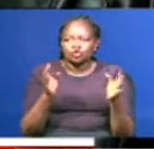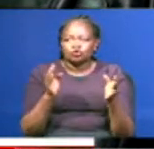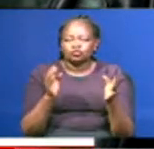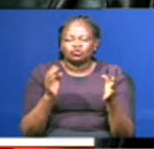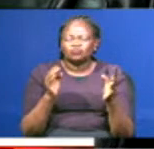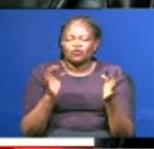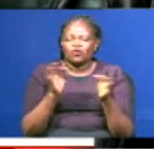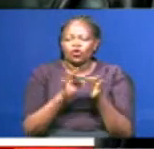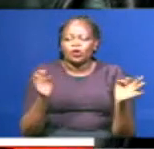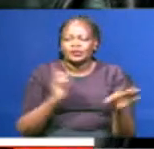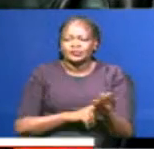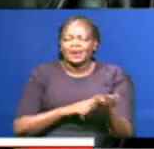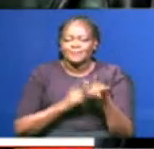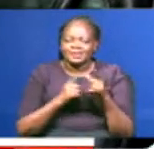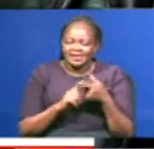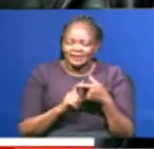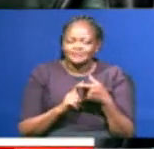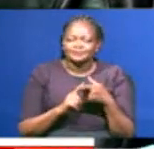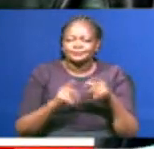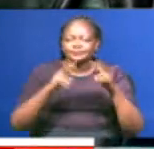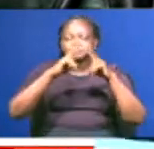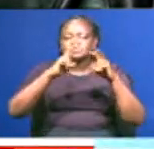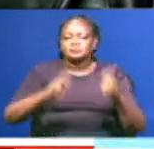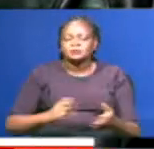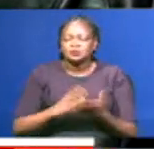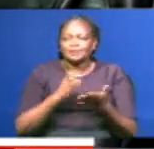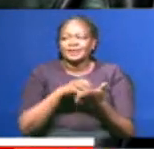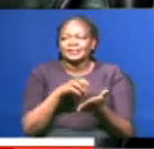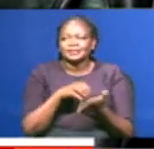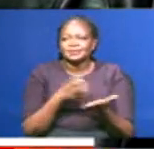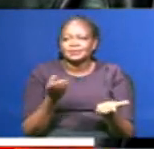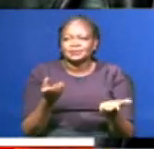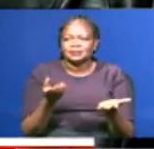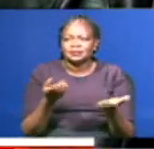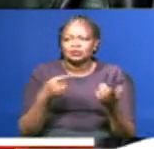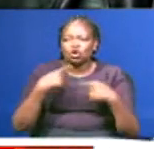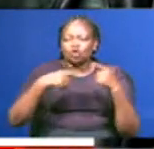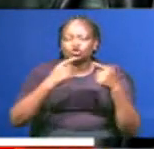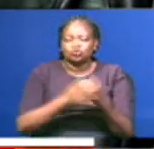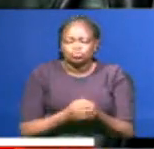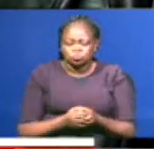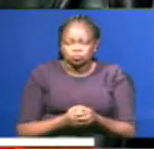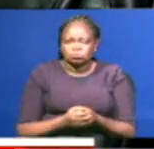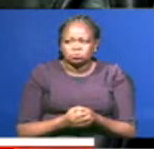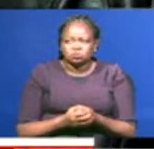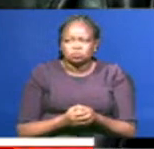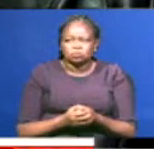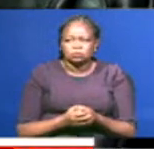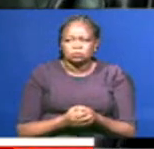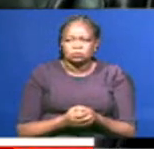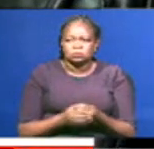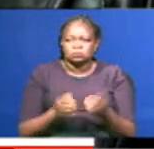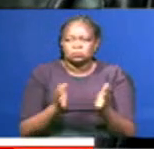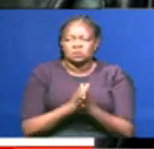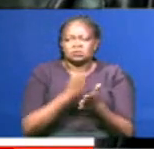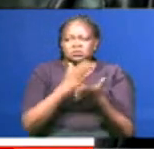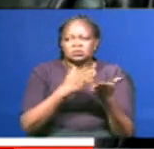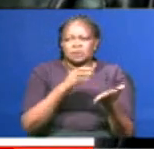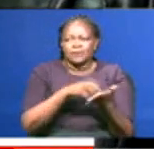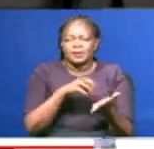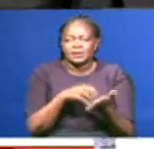the investigation in some cases is going on, and in some cases they